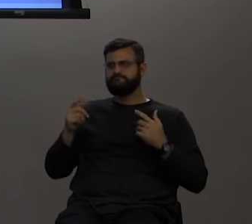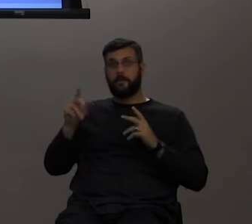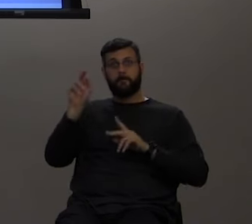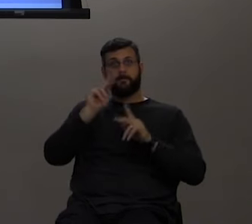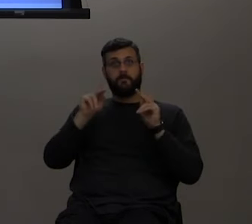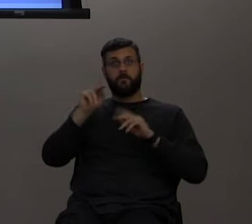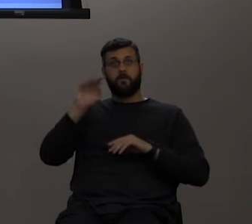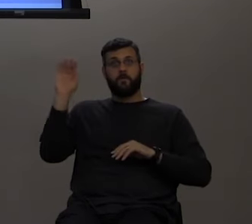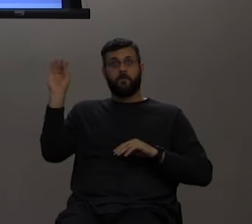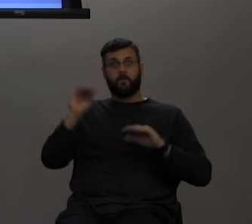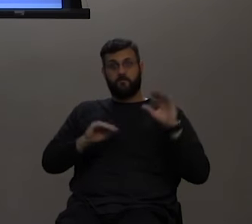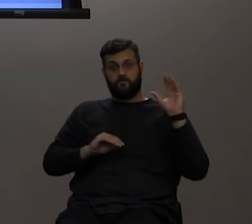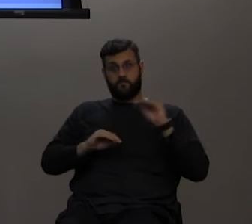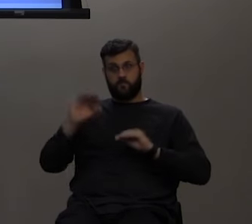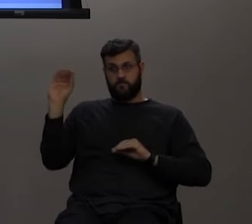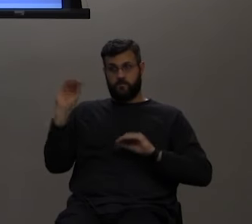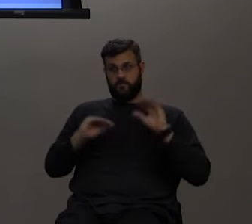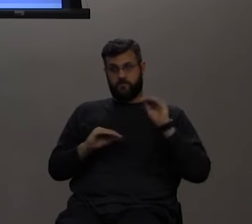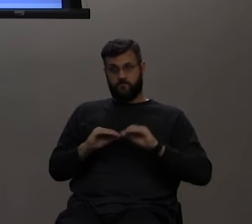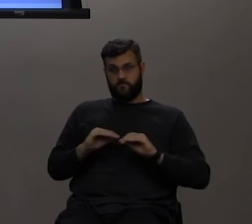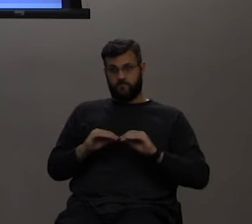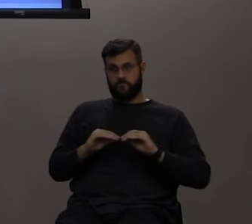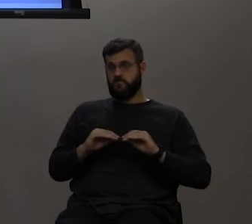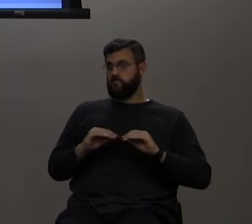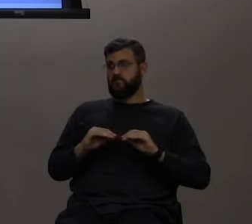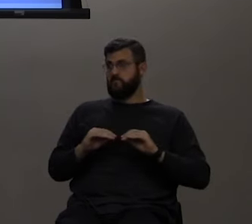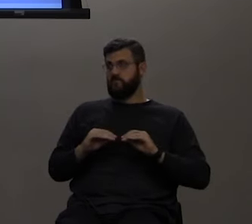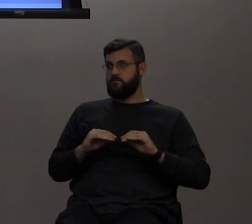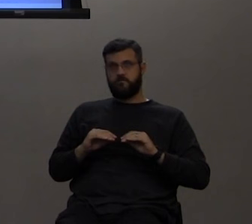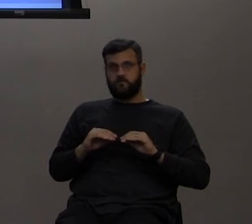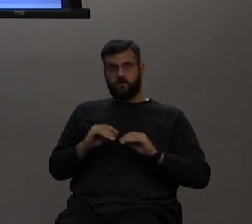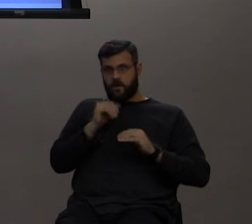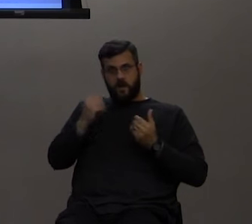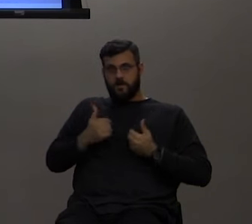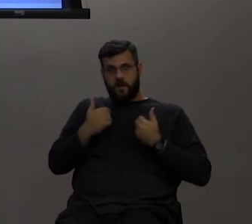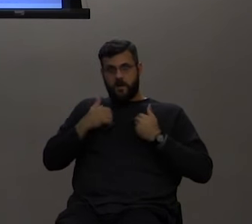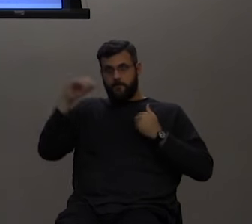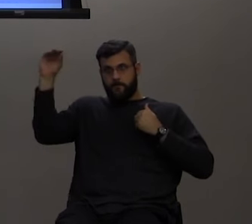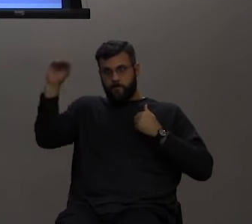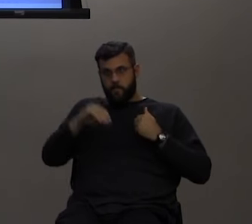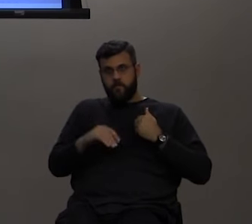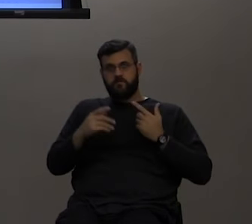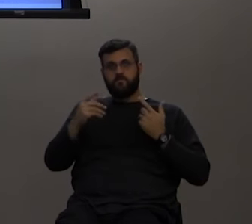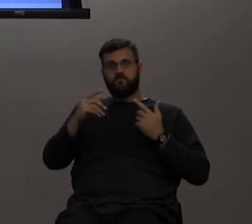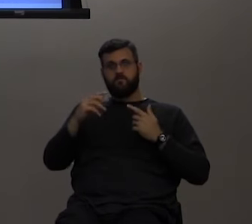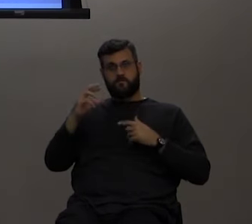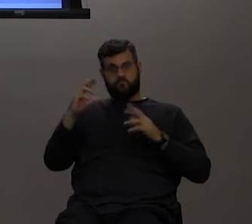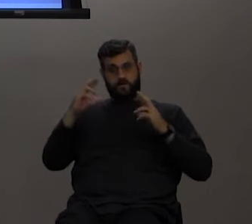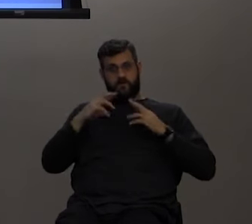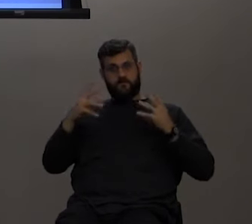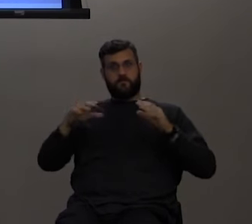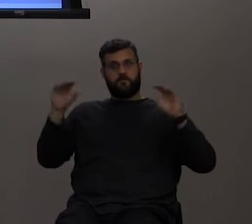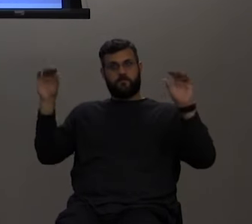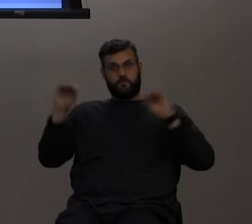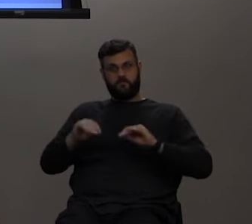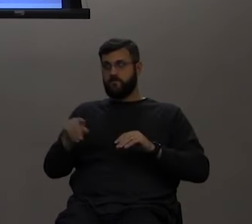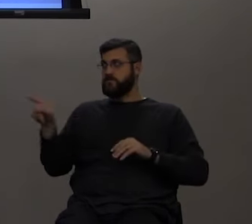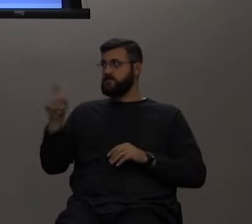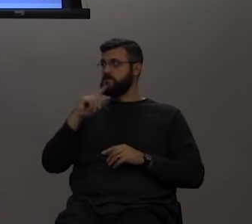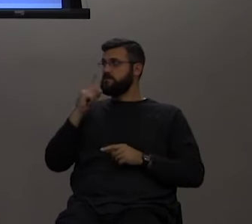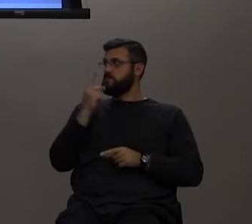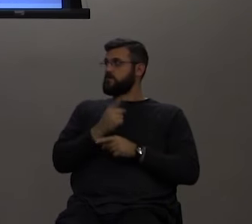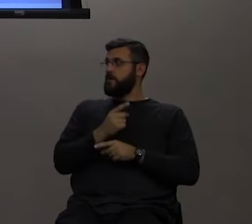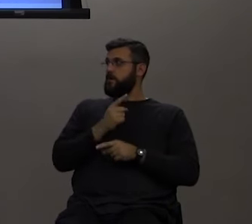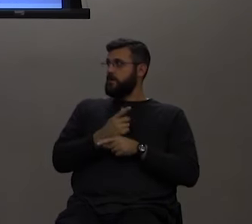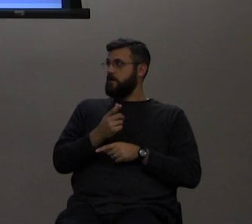people move in, you're talking about people coming in. Yes. We're not getting the younger age moving in. Correct. The retirees. You're getting the 20 to